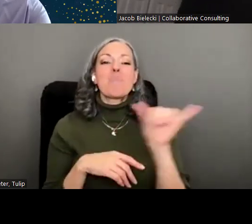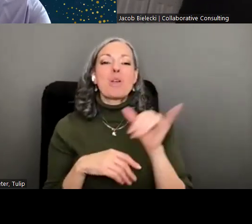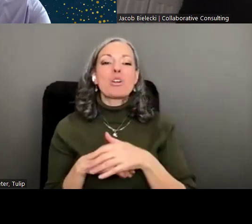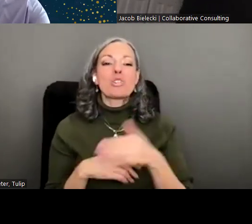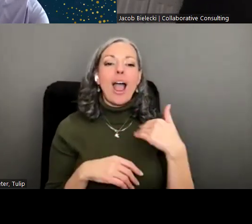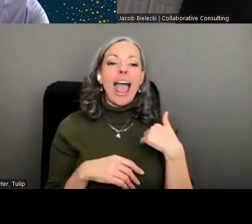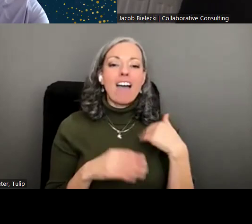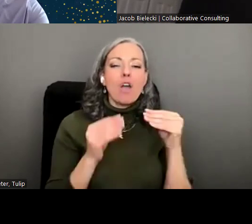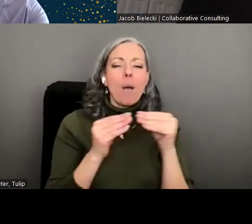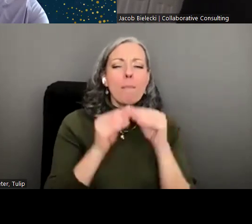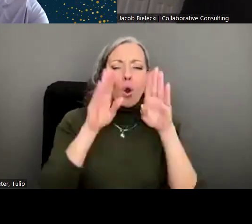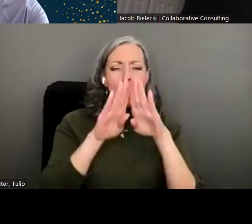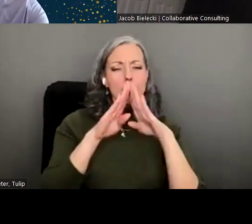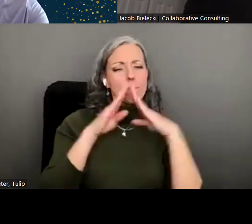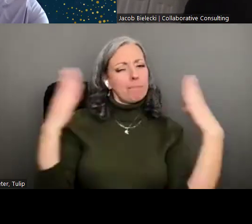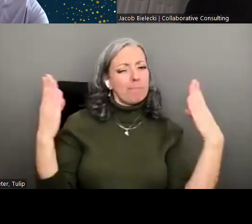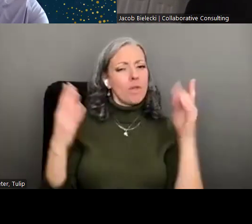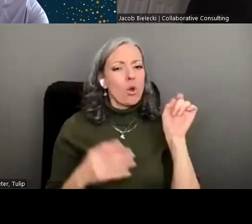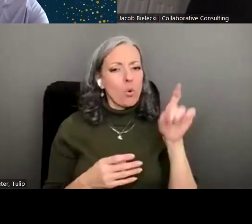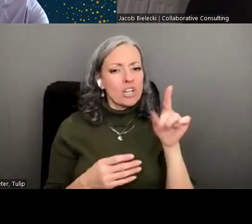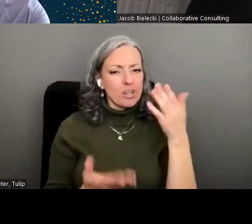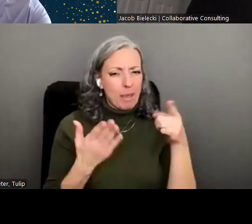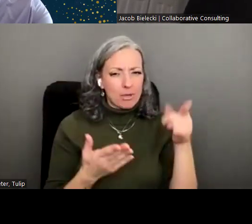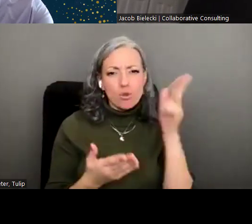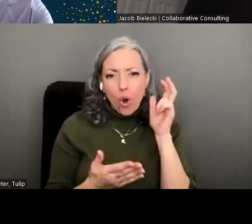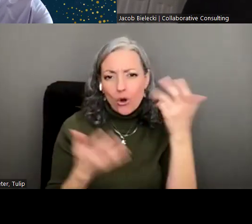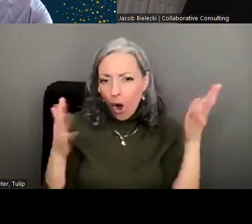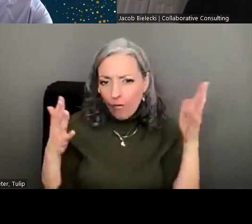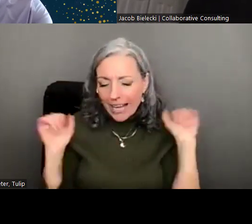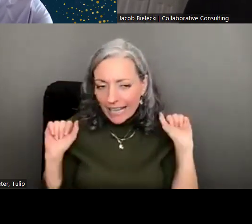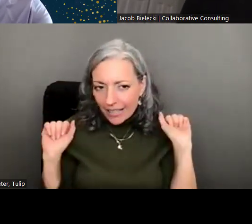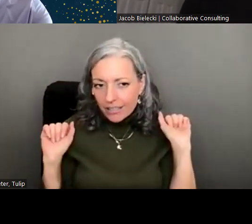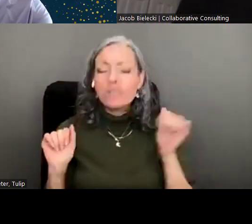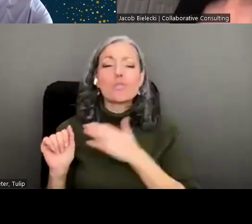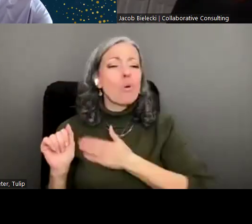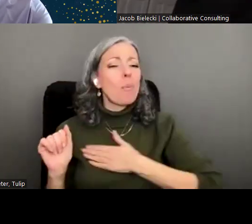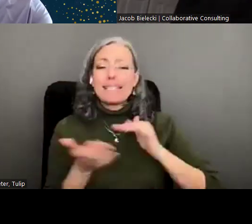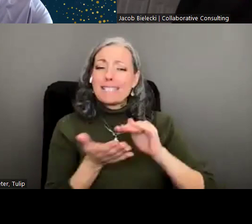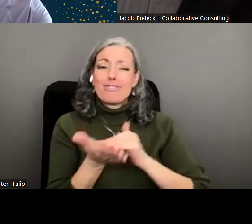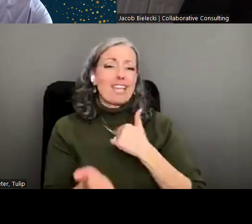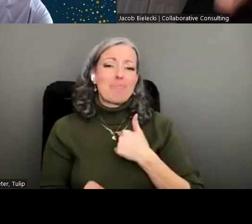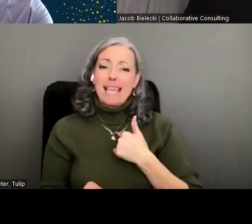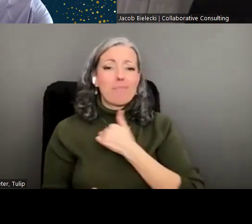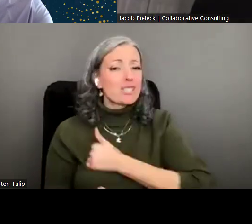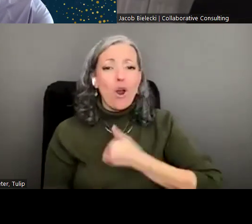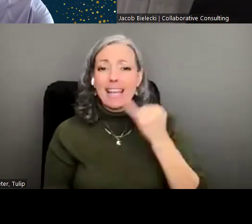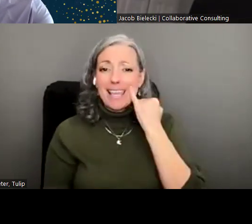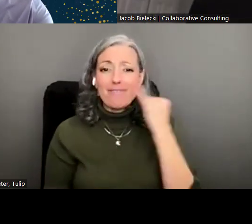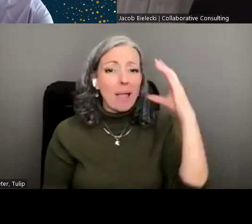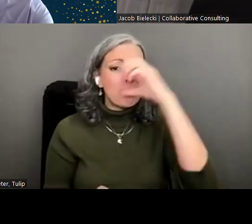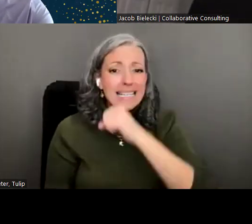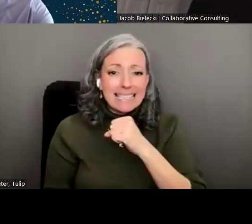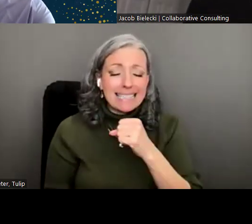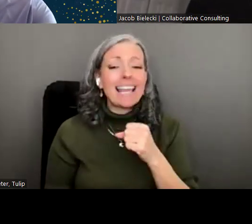a more broad question that you may have already addressed, and so please forgive me. It wasn't for lack of trying that I